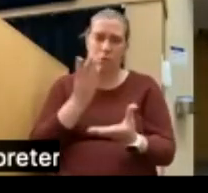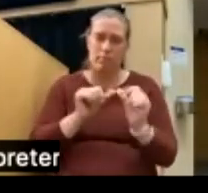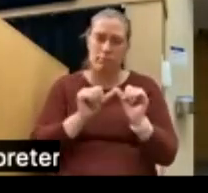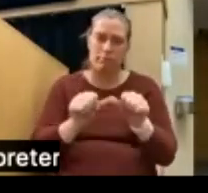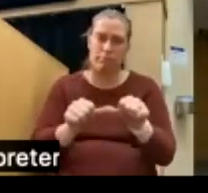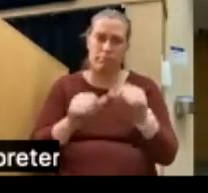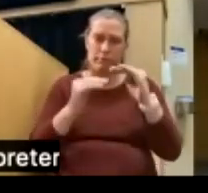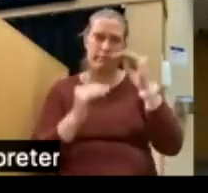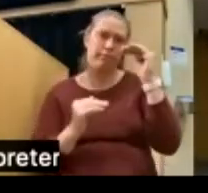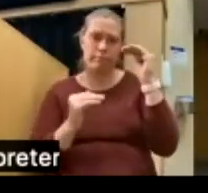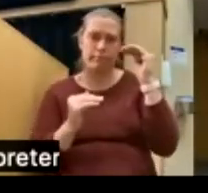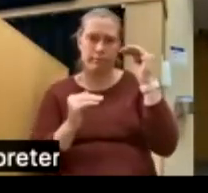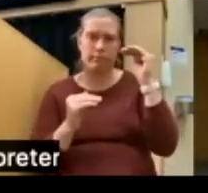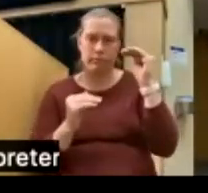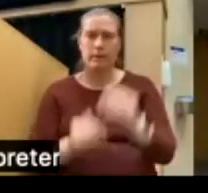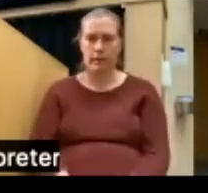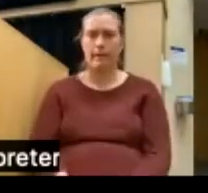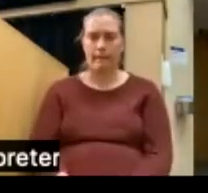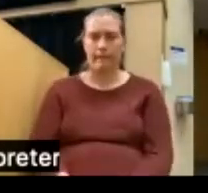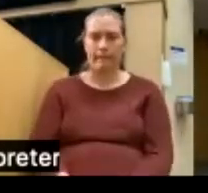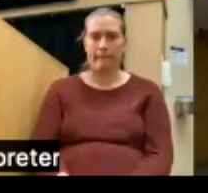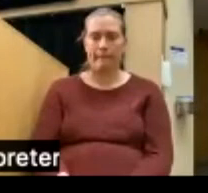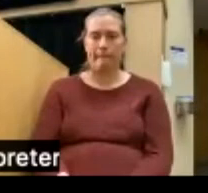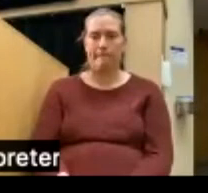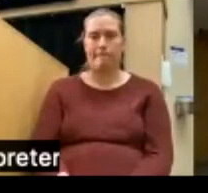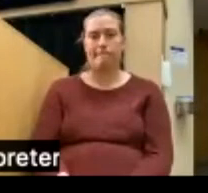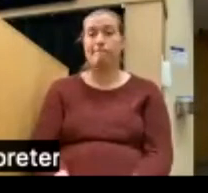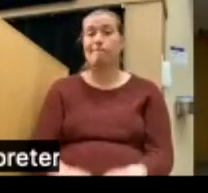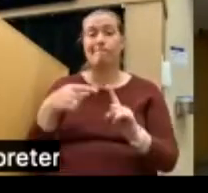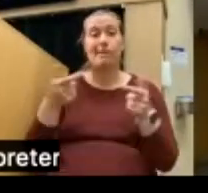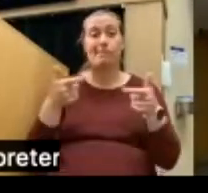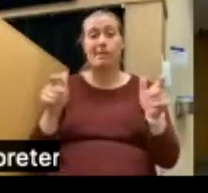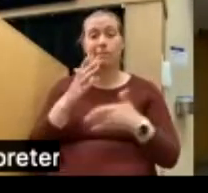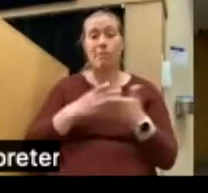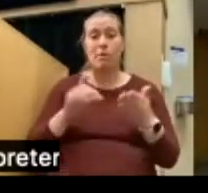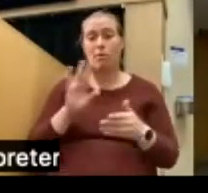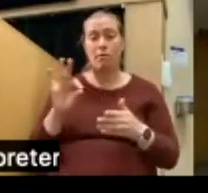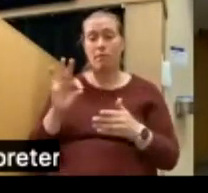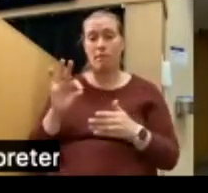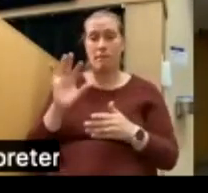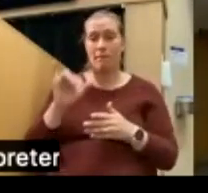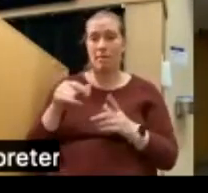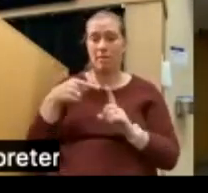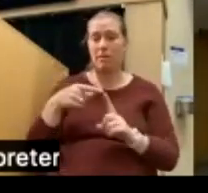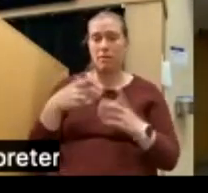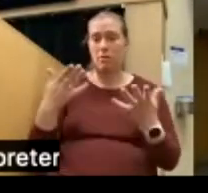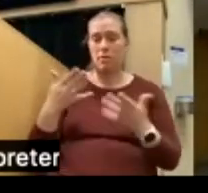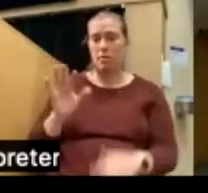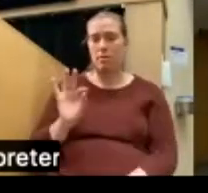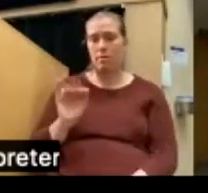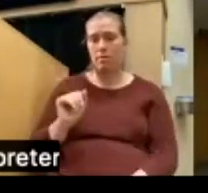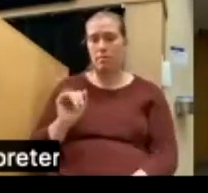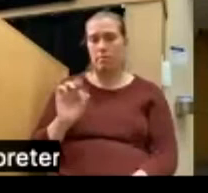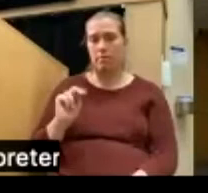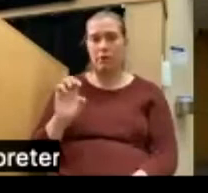persisted. And this really comes down to a big piece of why we underperform. And that has to do